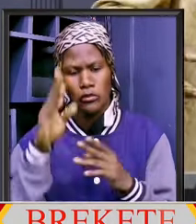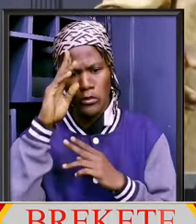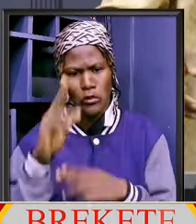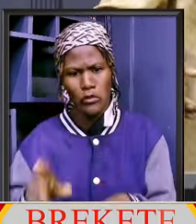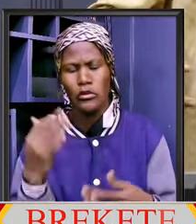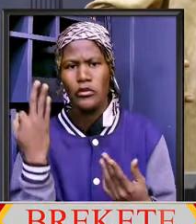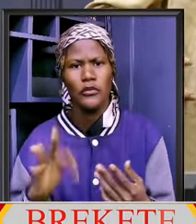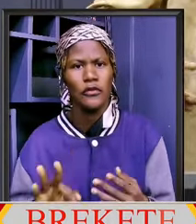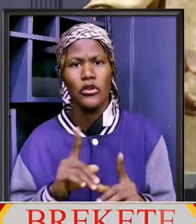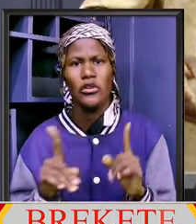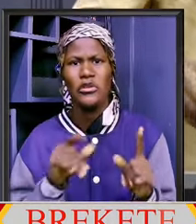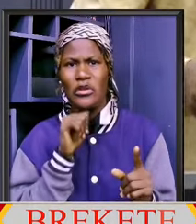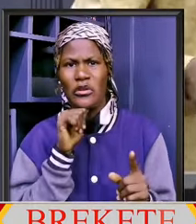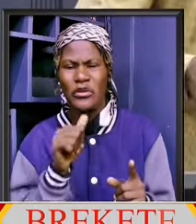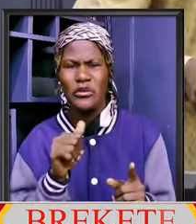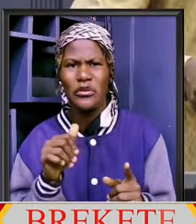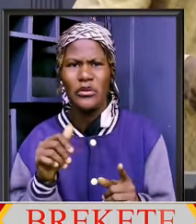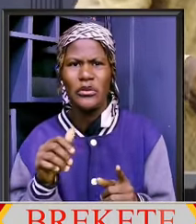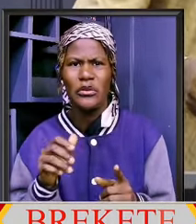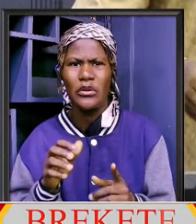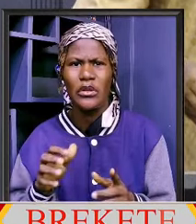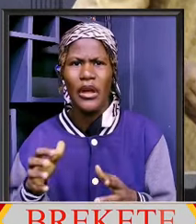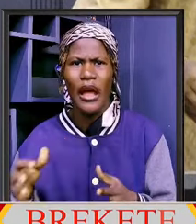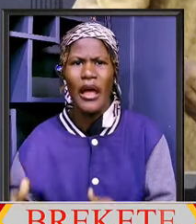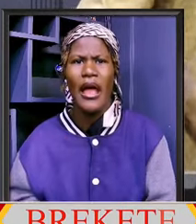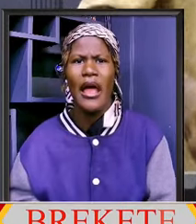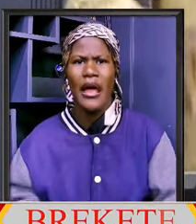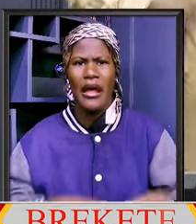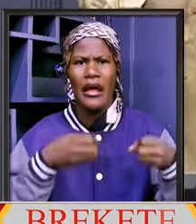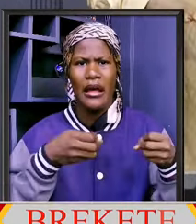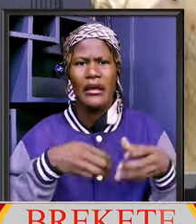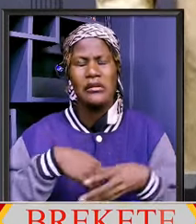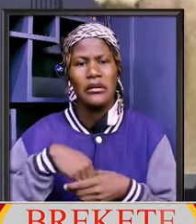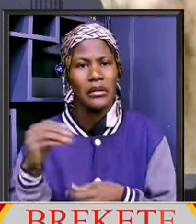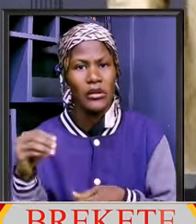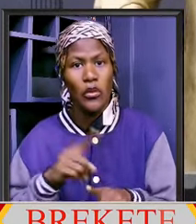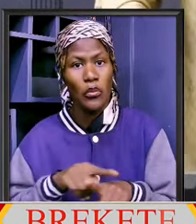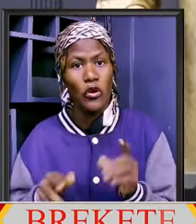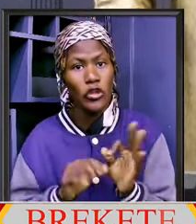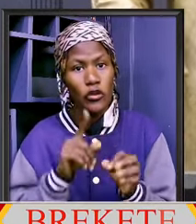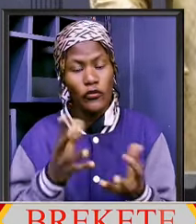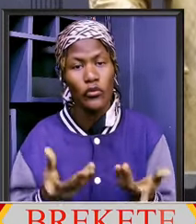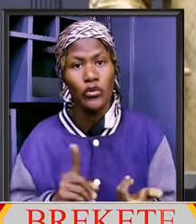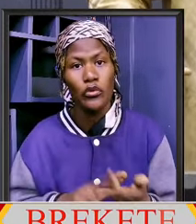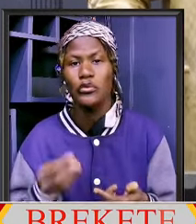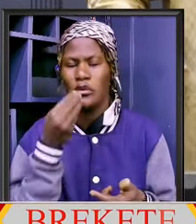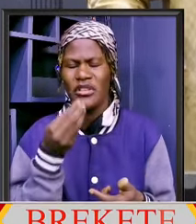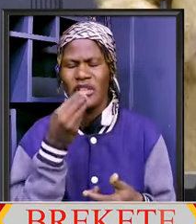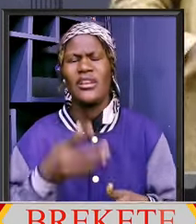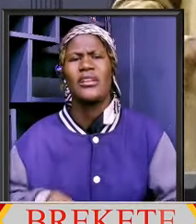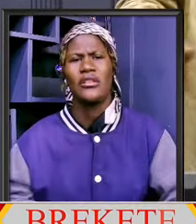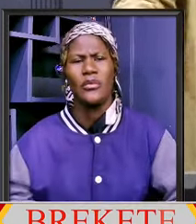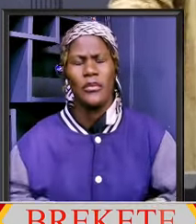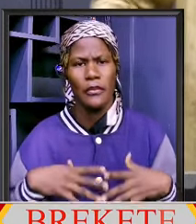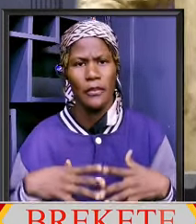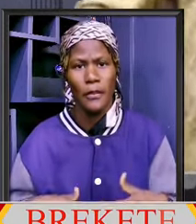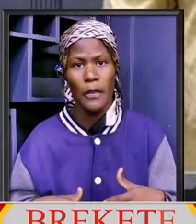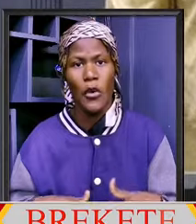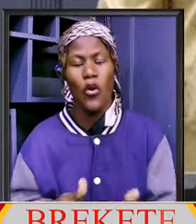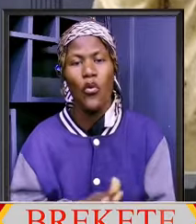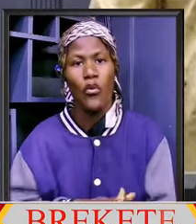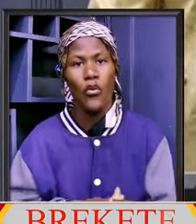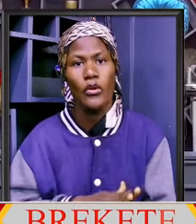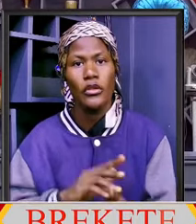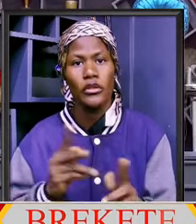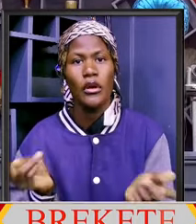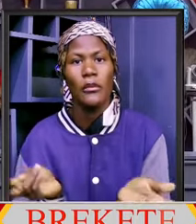No do mistake, carry the remaining one cross, say you they come out. But if you want chop, chop belefu. Watch their pot, keep for